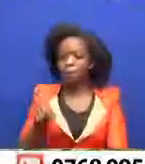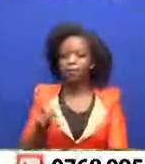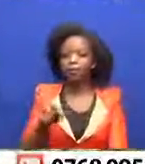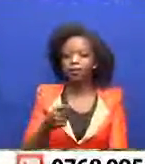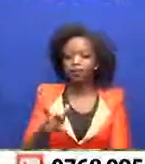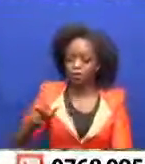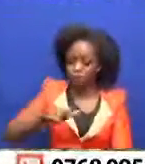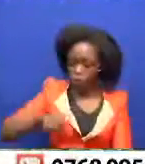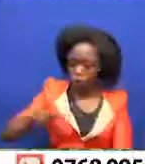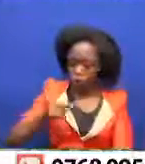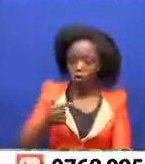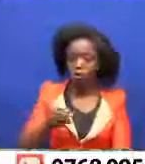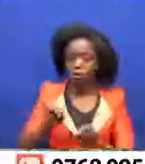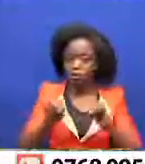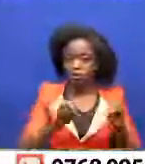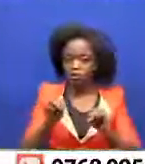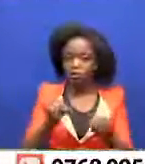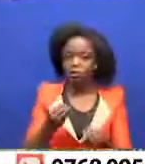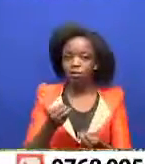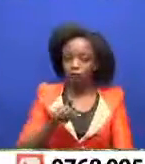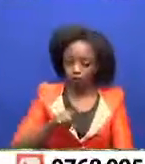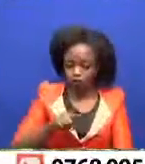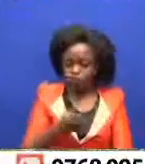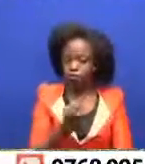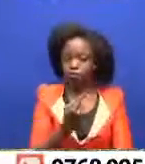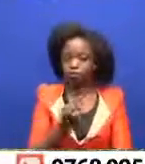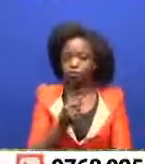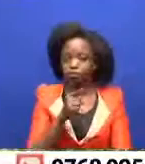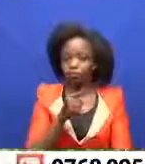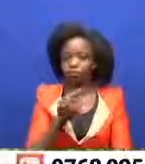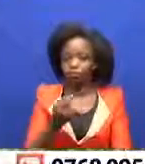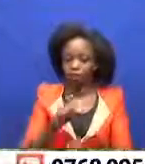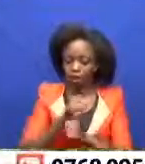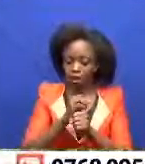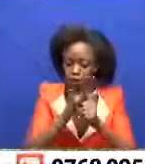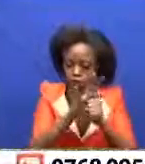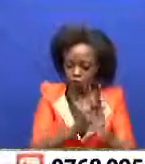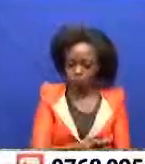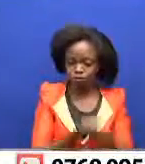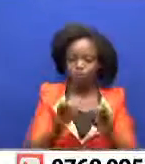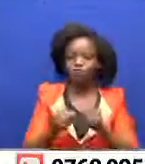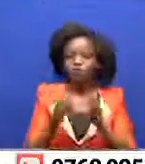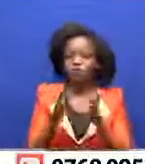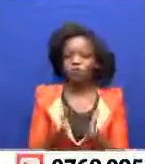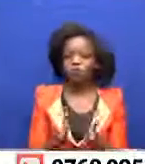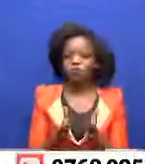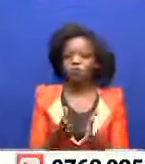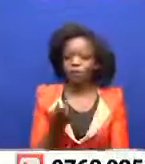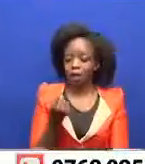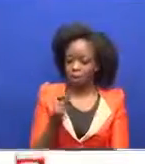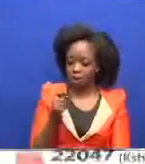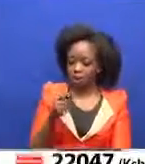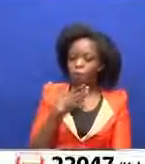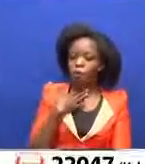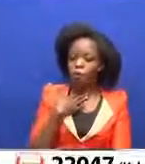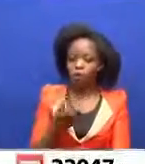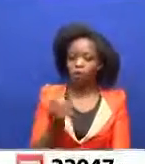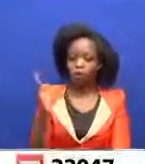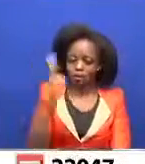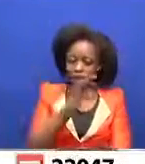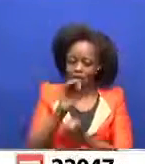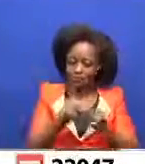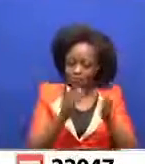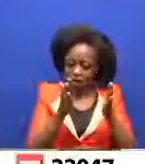tea factories have also been accused of wanton exploitation of farmers. Hiyo pesa tungetaka irundisiwe